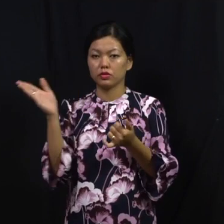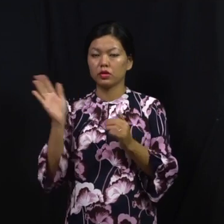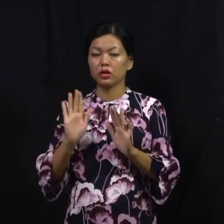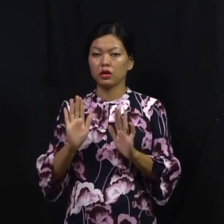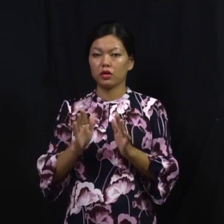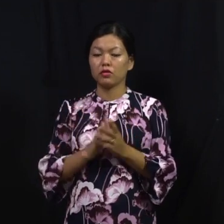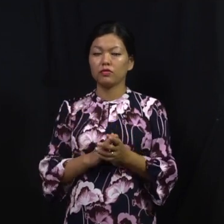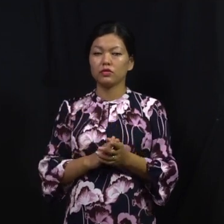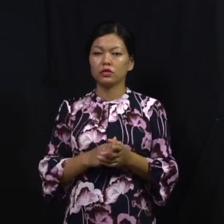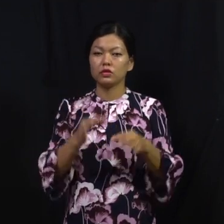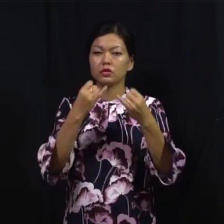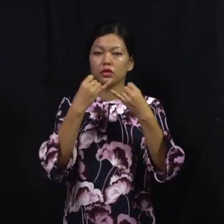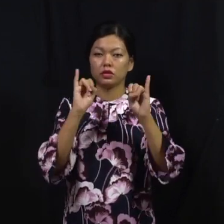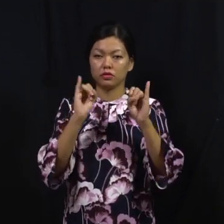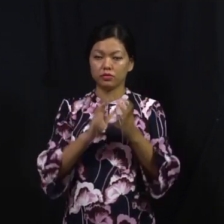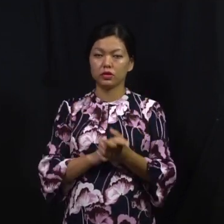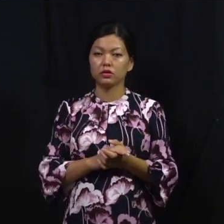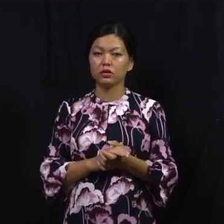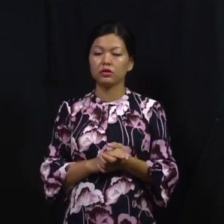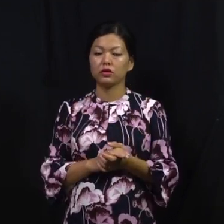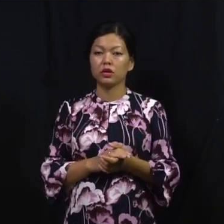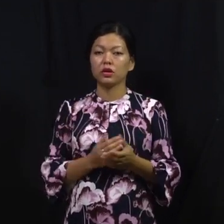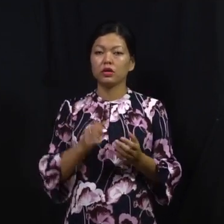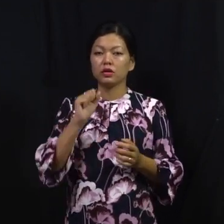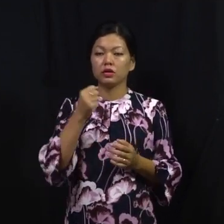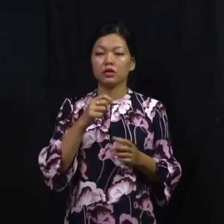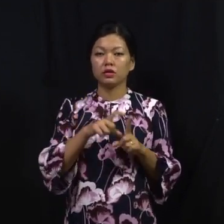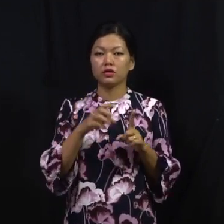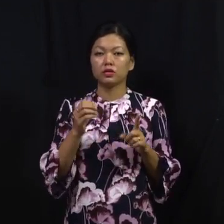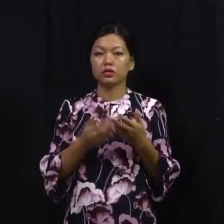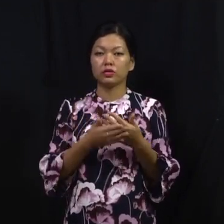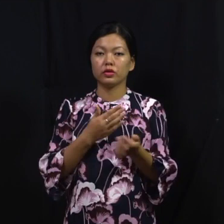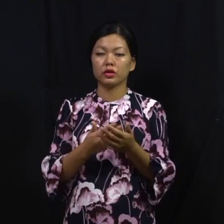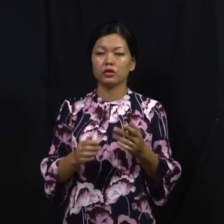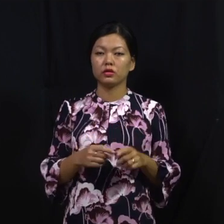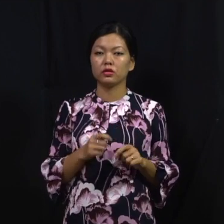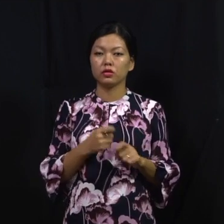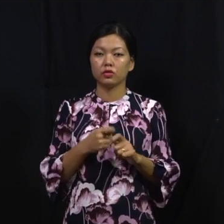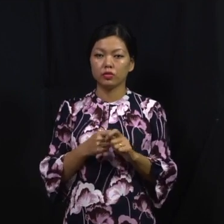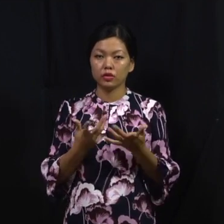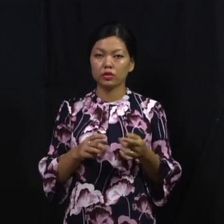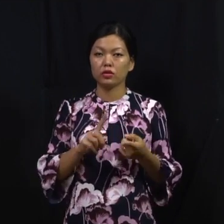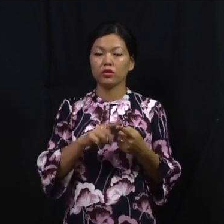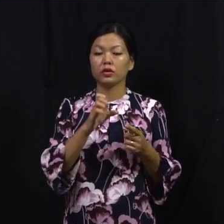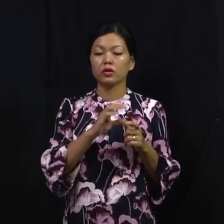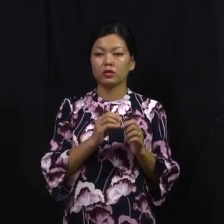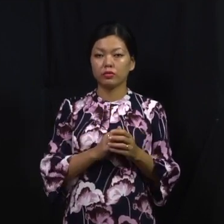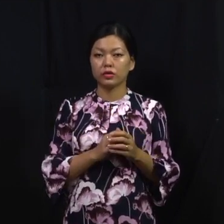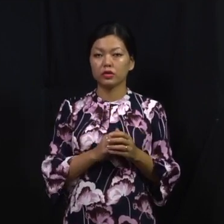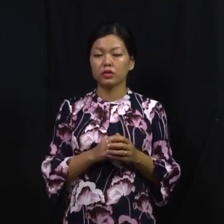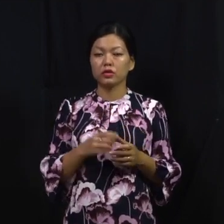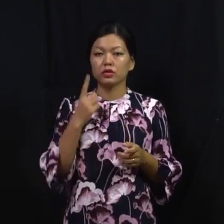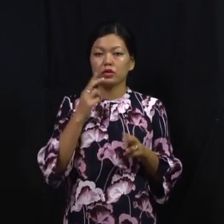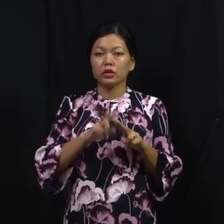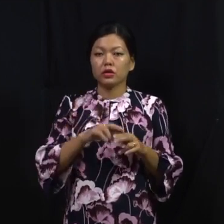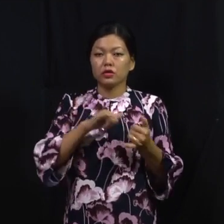internal and external judgment as well as relations. No other country can have a control over that state if she